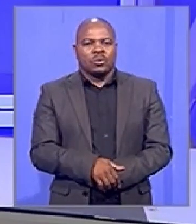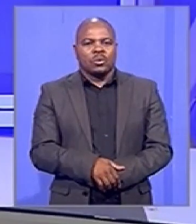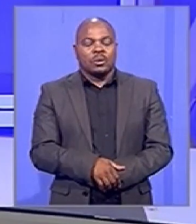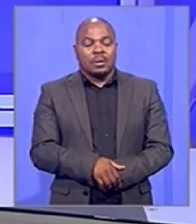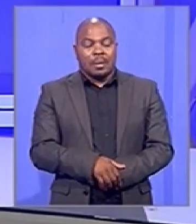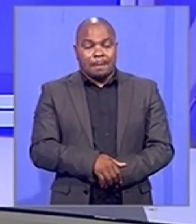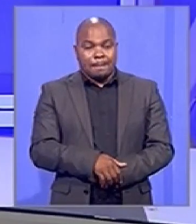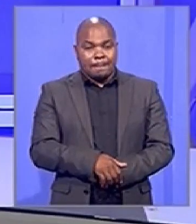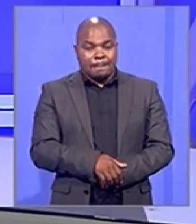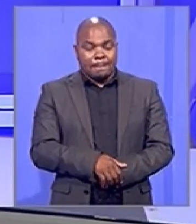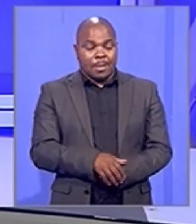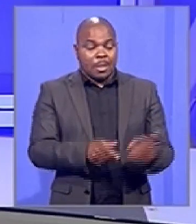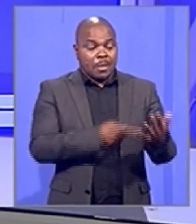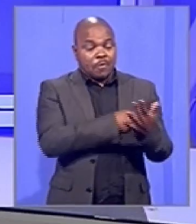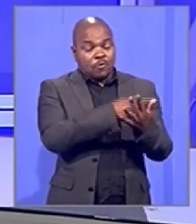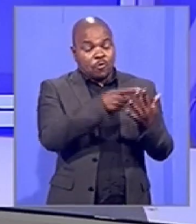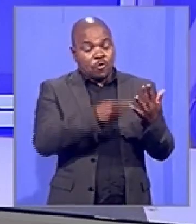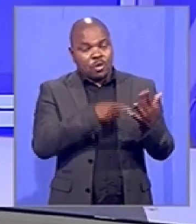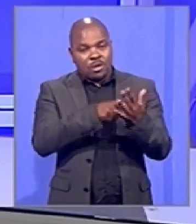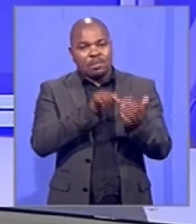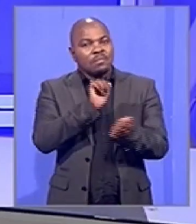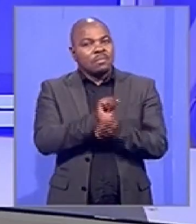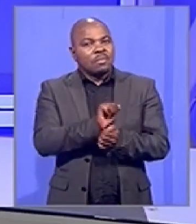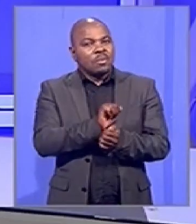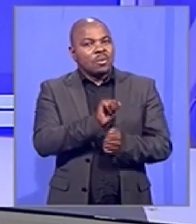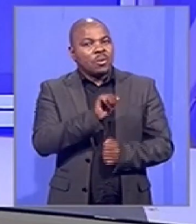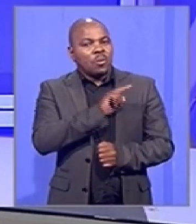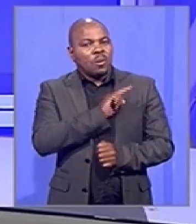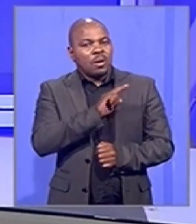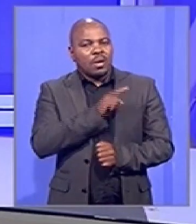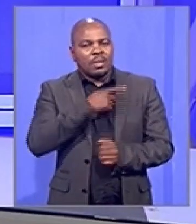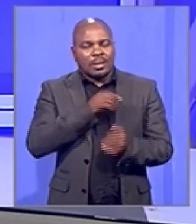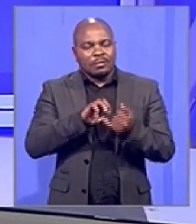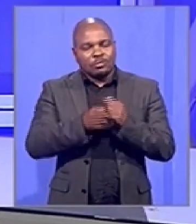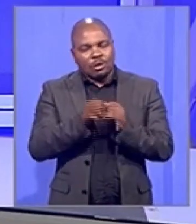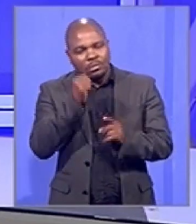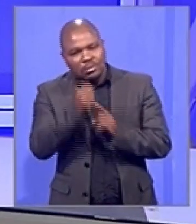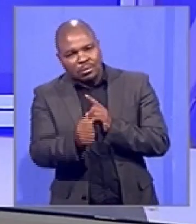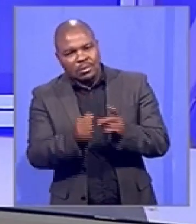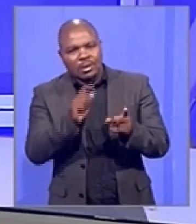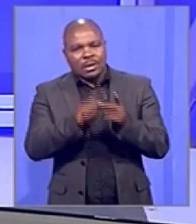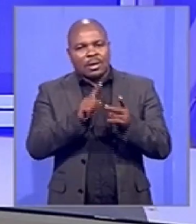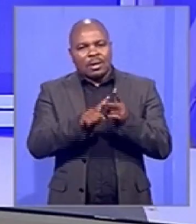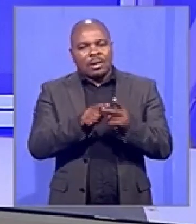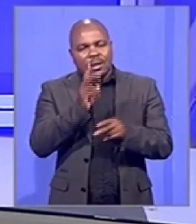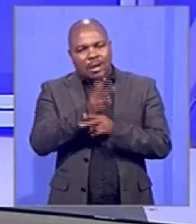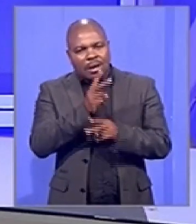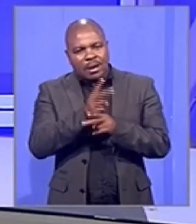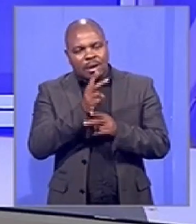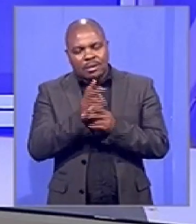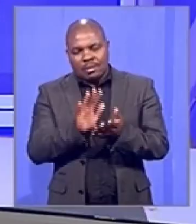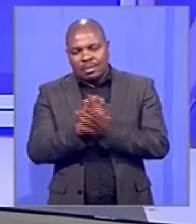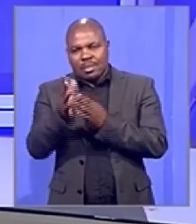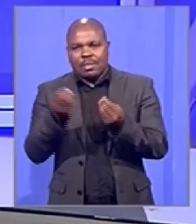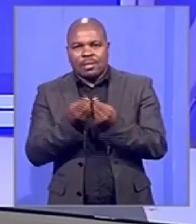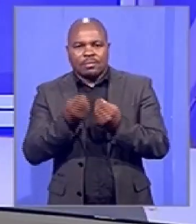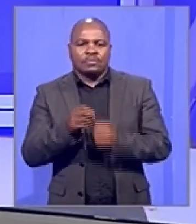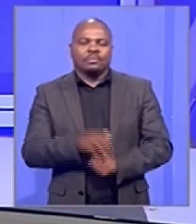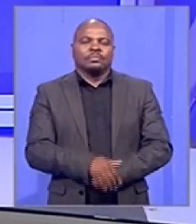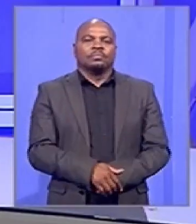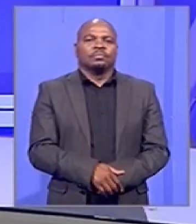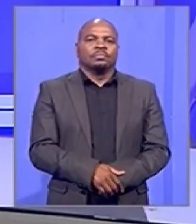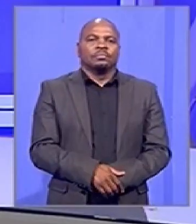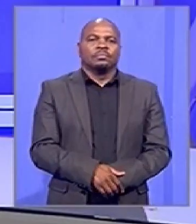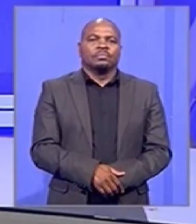kgweding yona ena ba belaelwa bana ba tobane le diqoso tse kenyetsang tsa polao teko ya polao ha mmoho le ho tshenyo ya thepa.